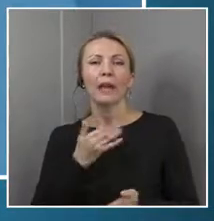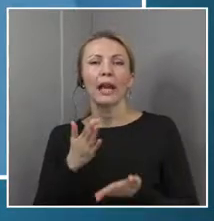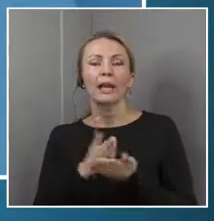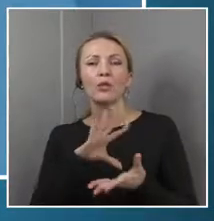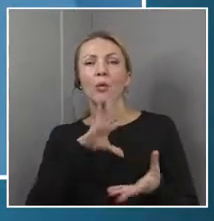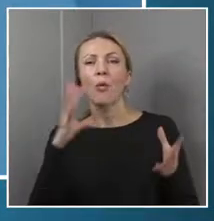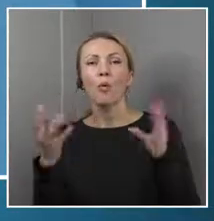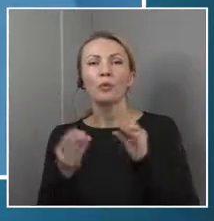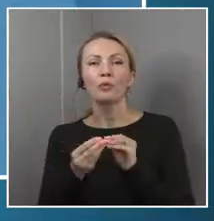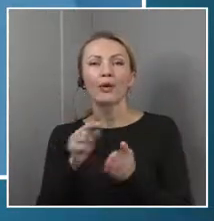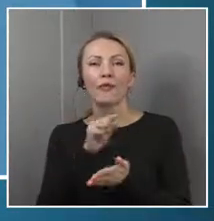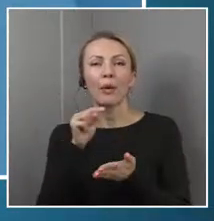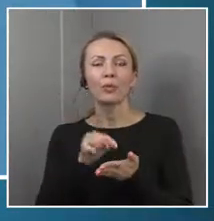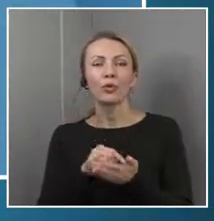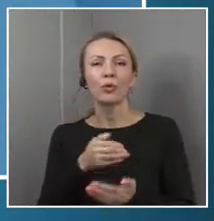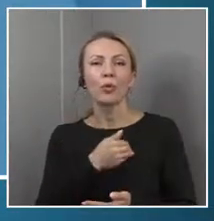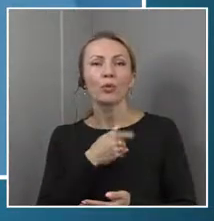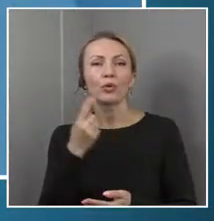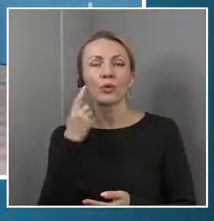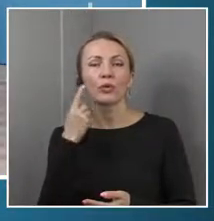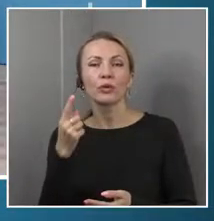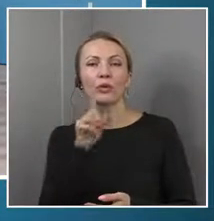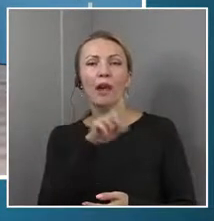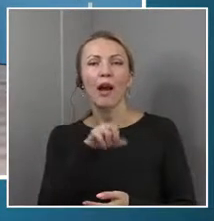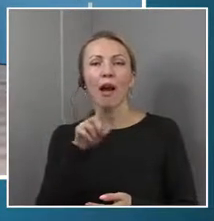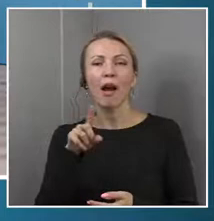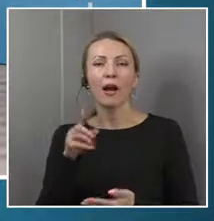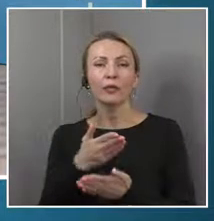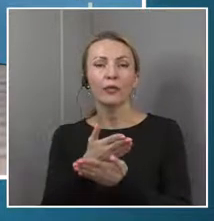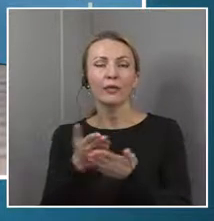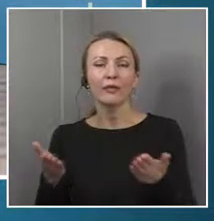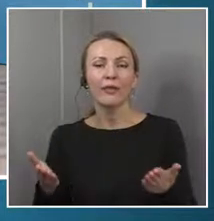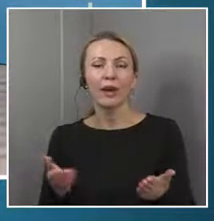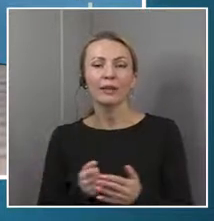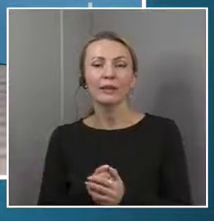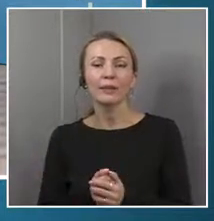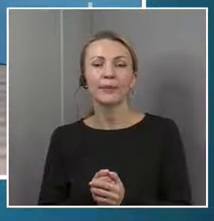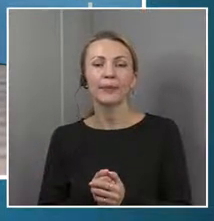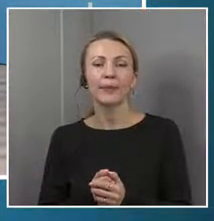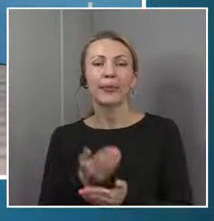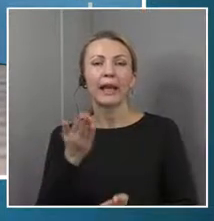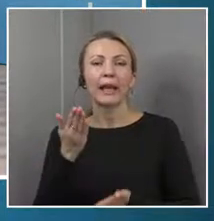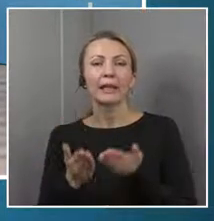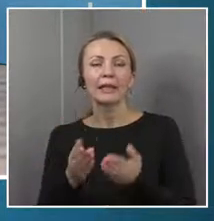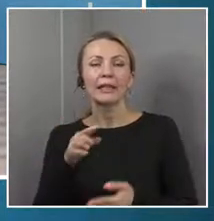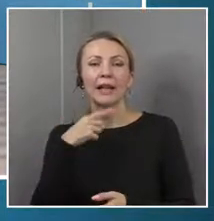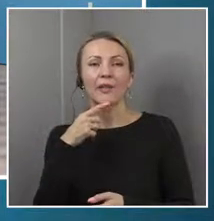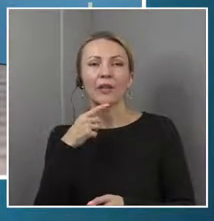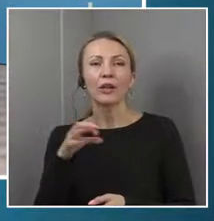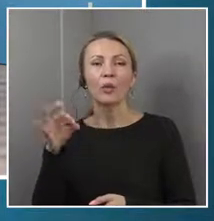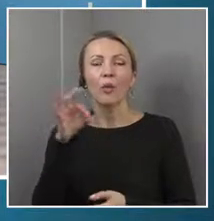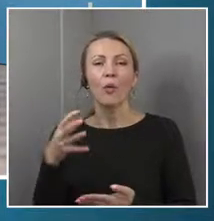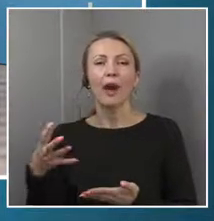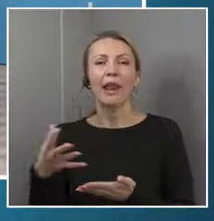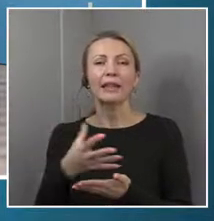you, Bogdan. I have a general question, and I'd like each of you to say some things about